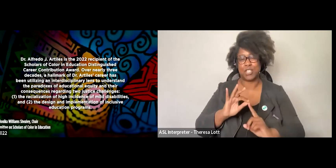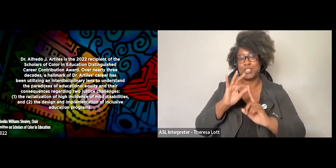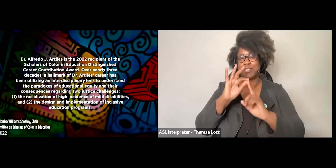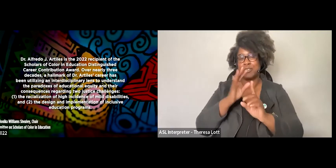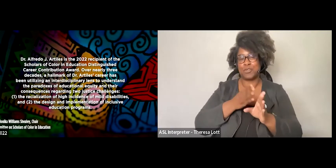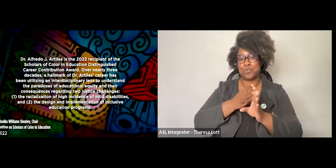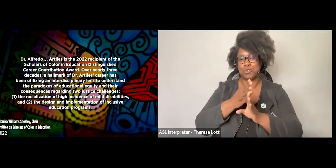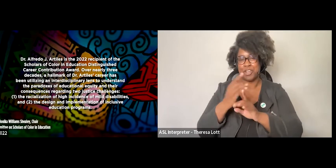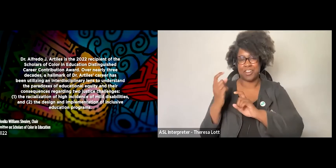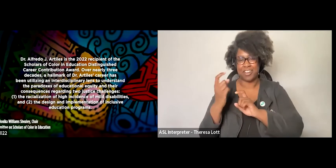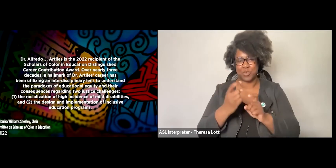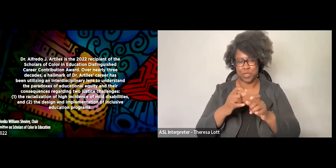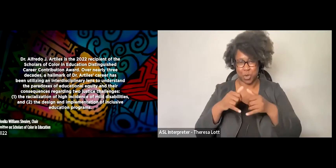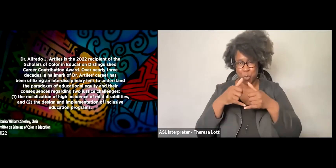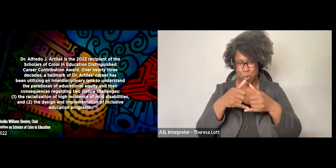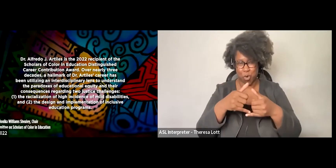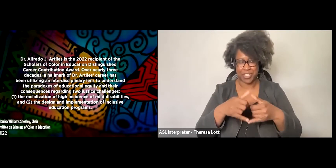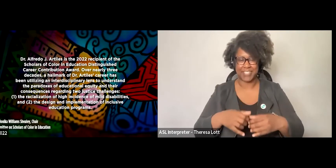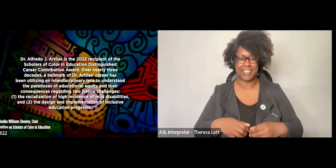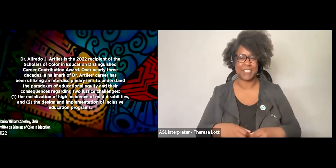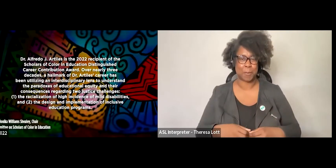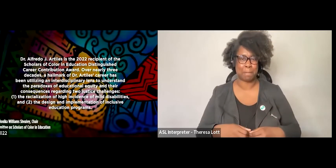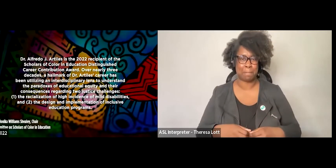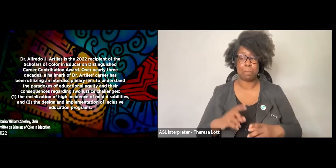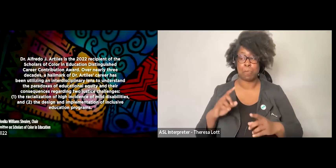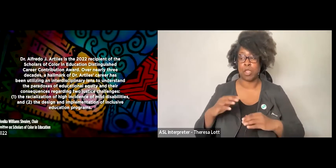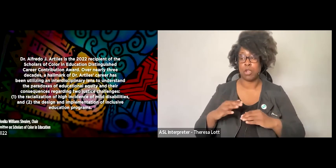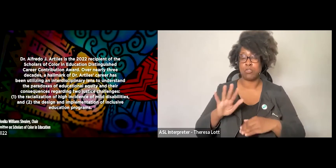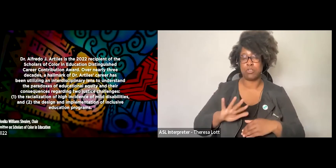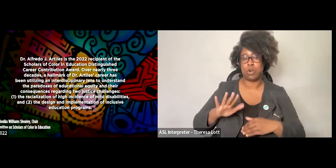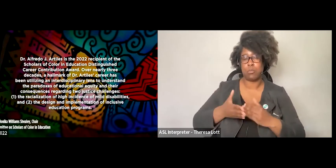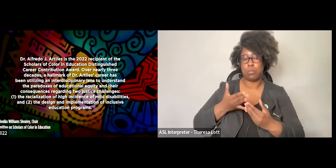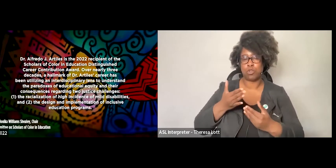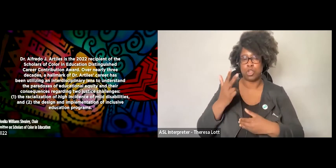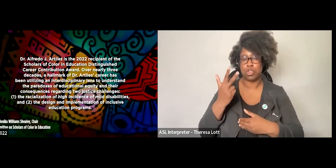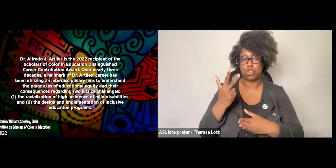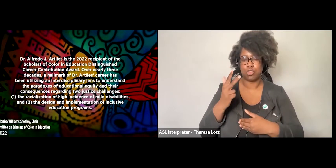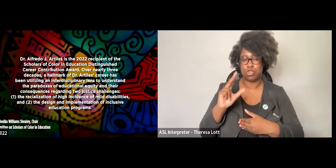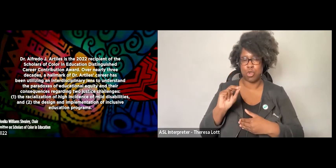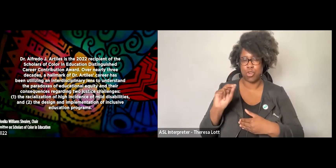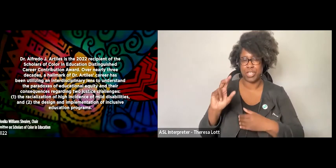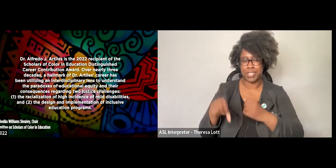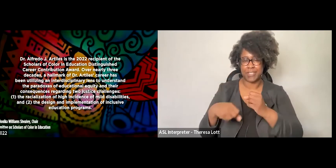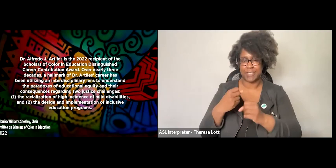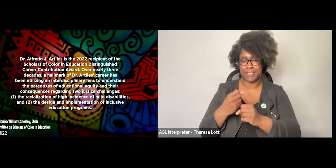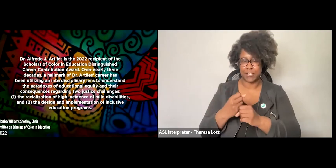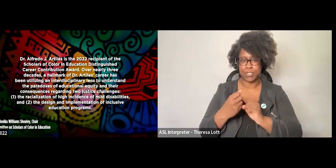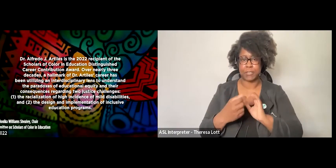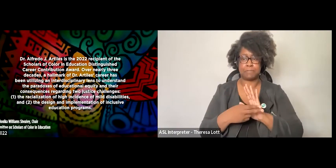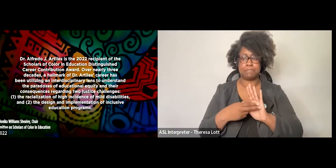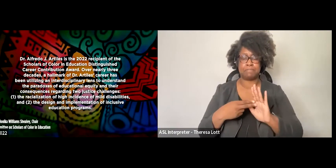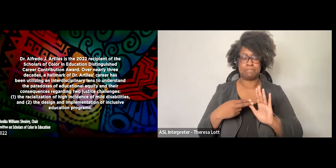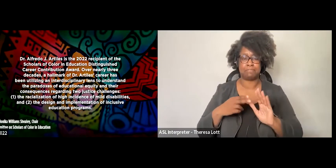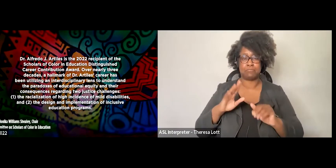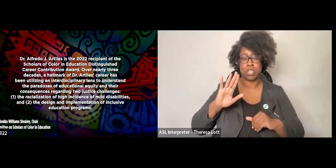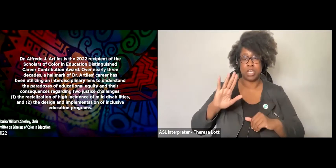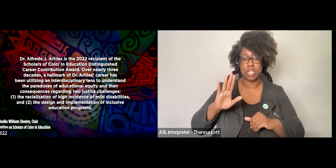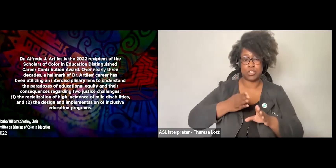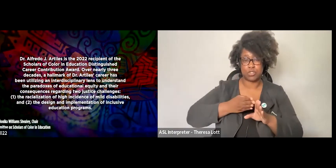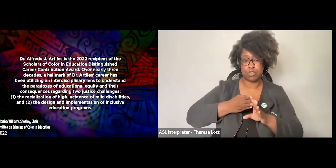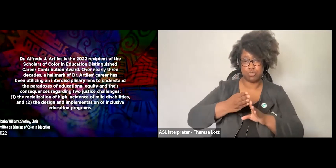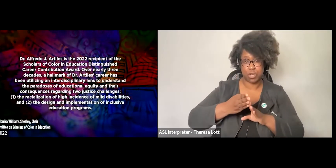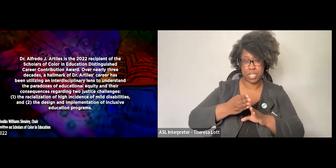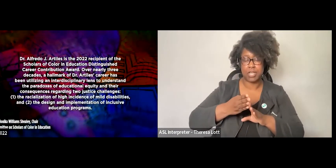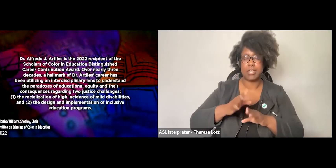Career Contribution Award. Over nearly 3 decades, a hallmark of Dr. Artiles' career has